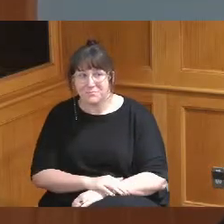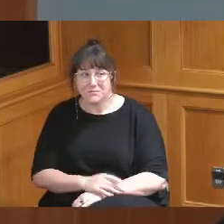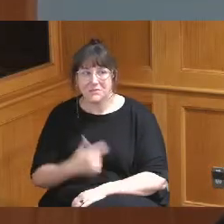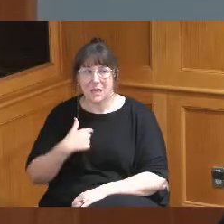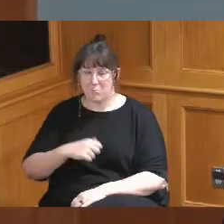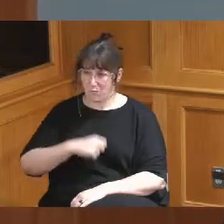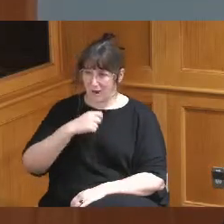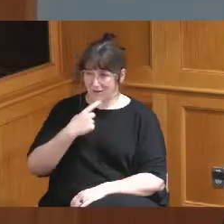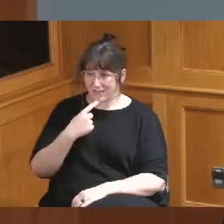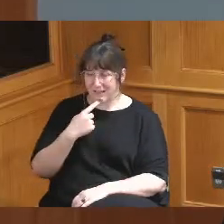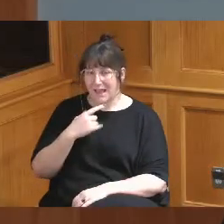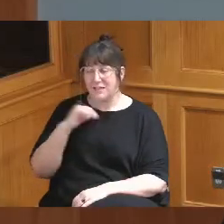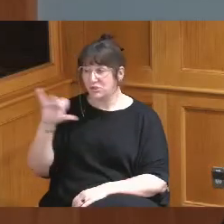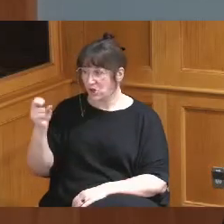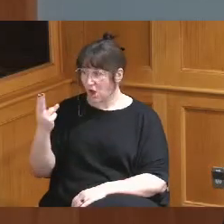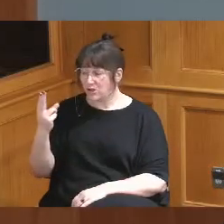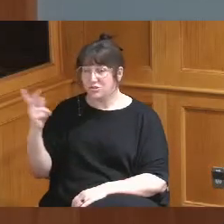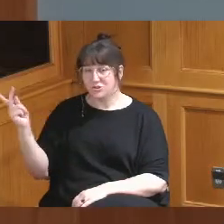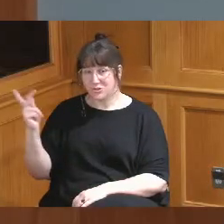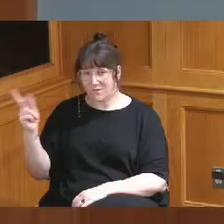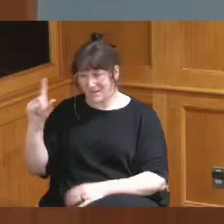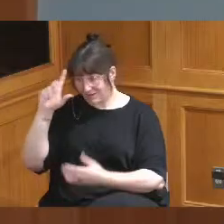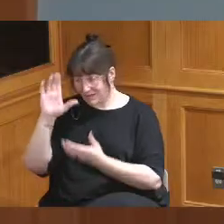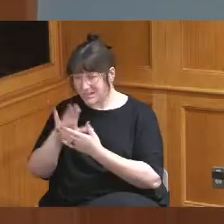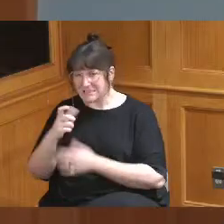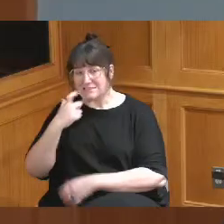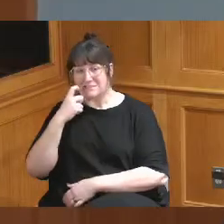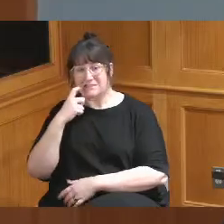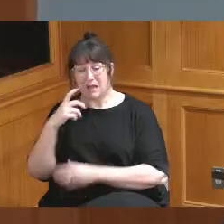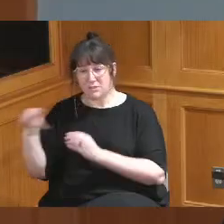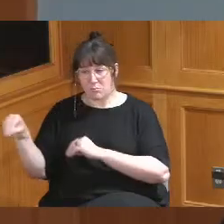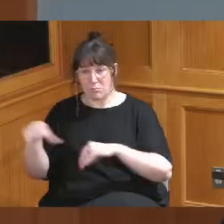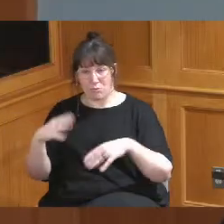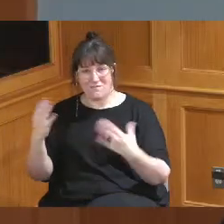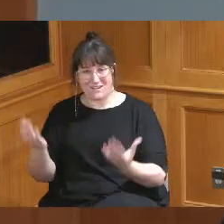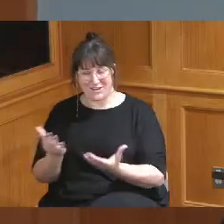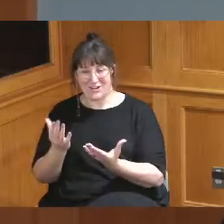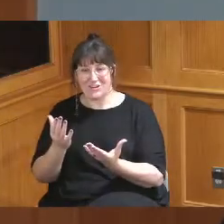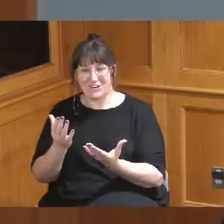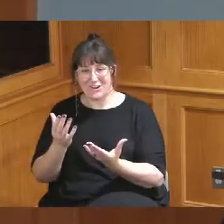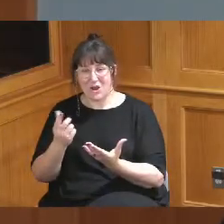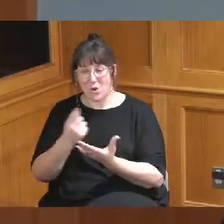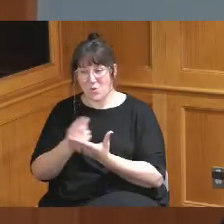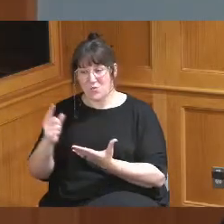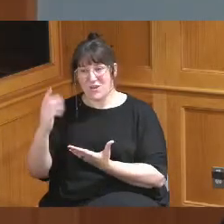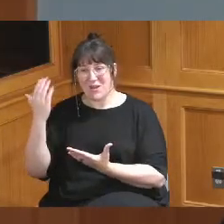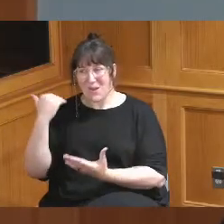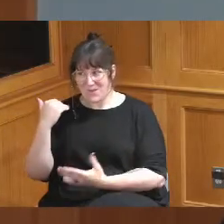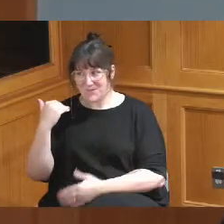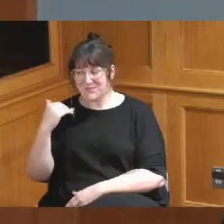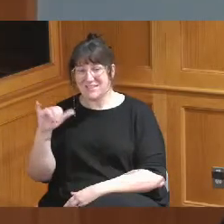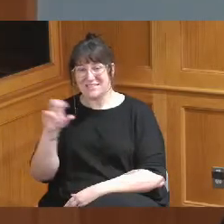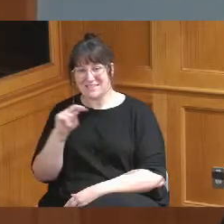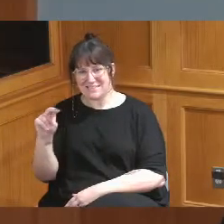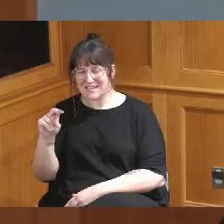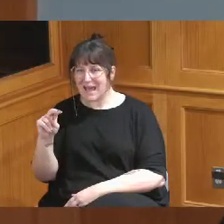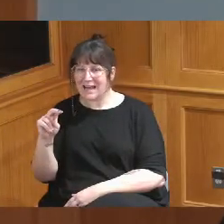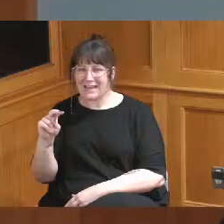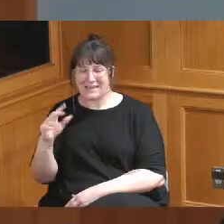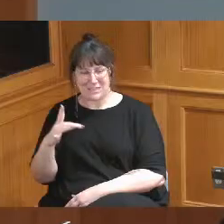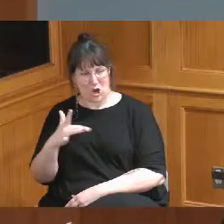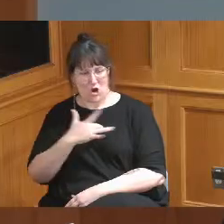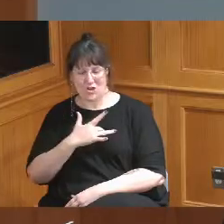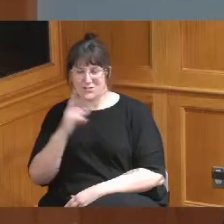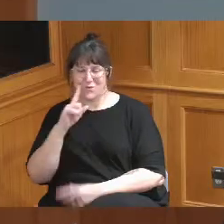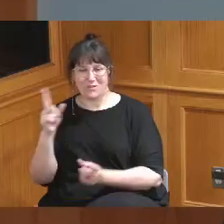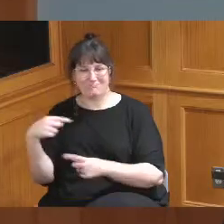to say that my husband Josh and I, we just became Hamilton County residents as of a week ago. But Cincinnati has been in our hearts for a